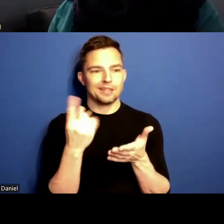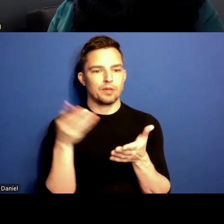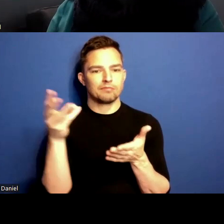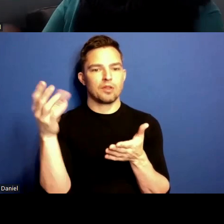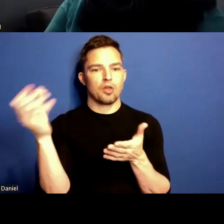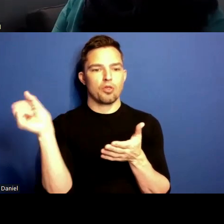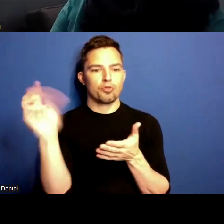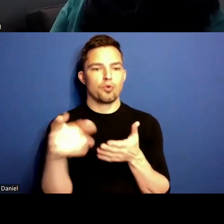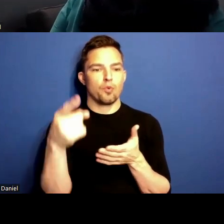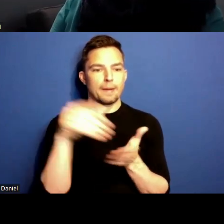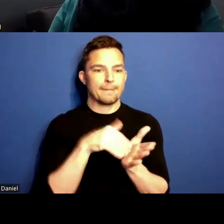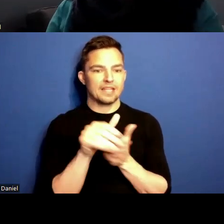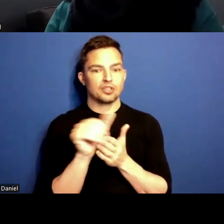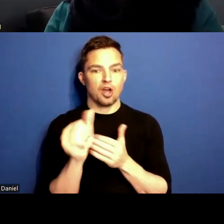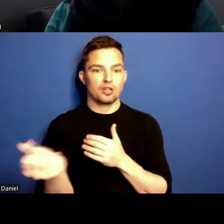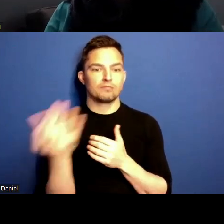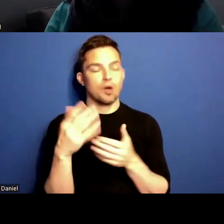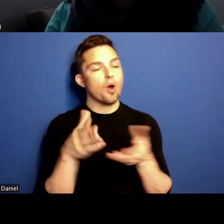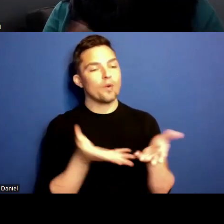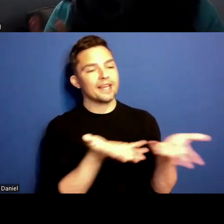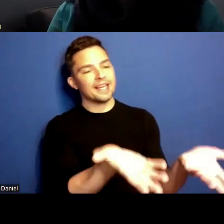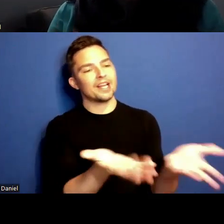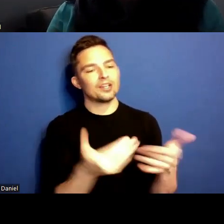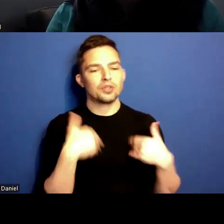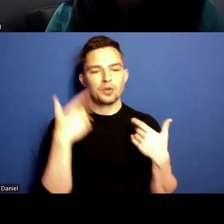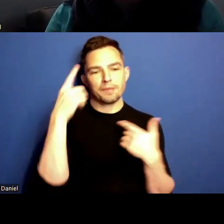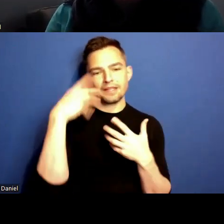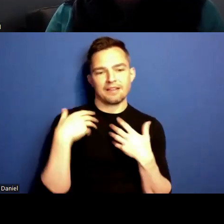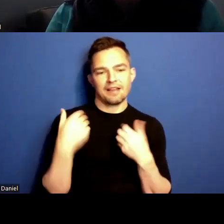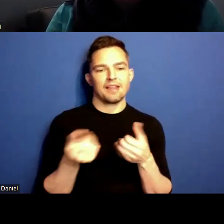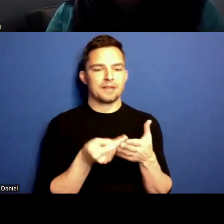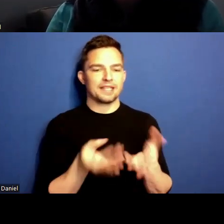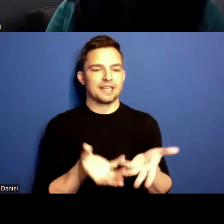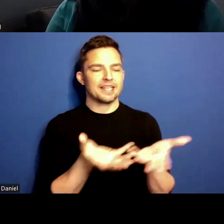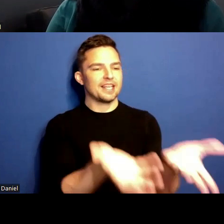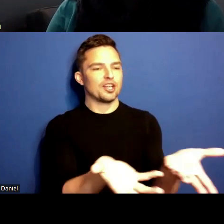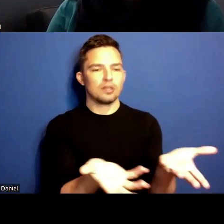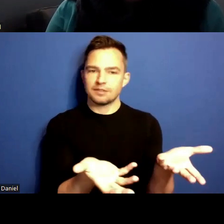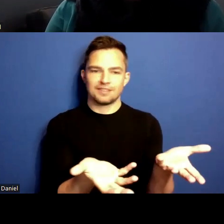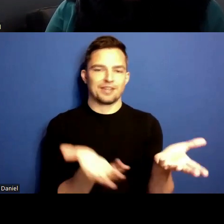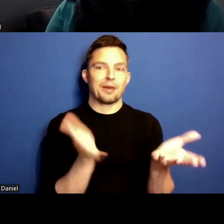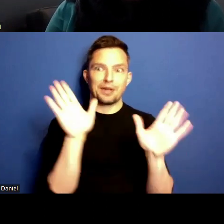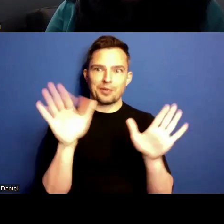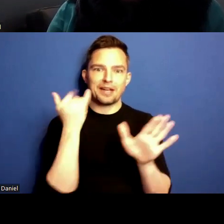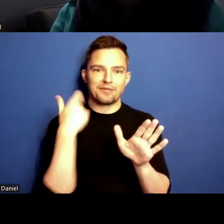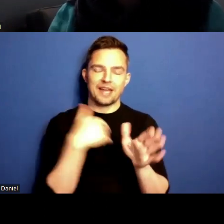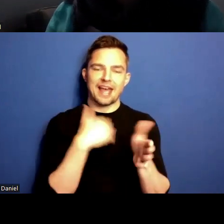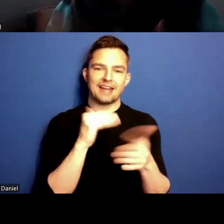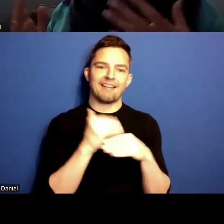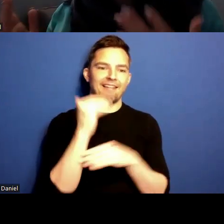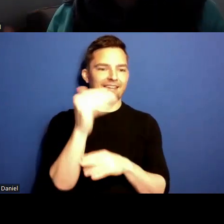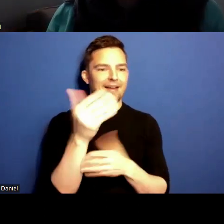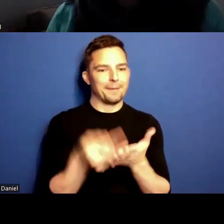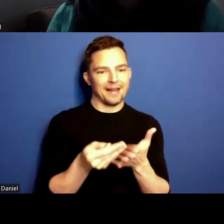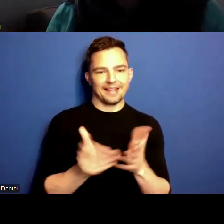us and said, here, go do some work for youth mental health, right? It would be great if we all had that problem. That does not tend to be the case. And